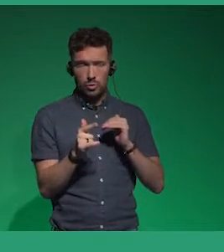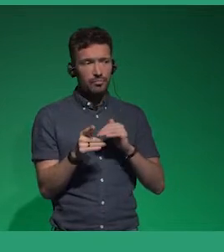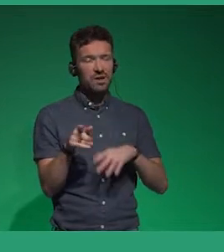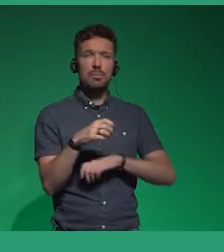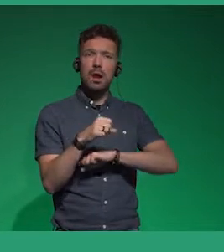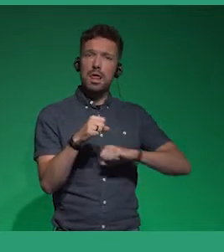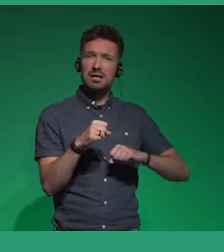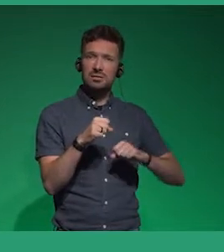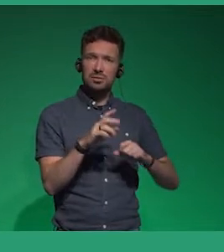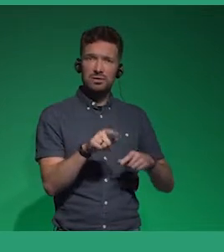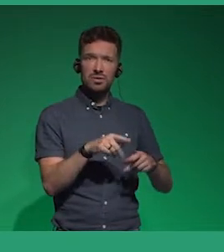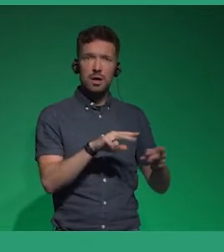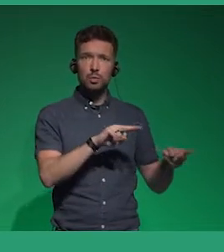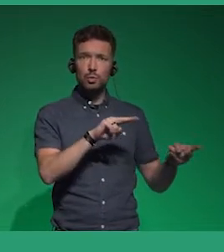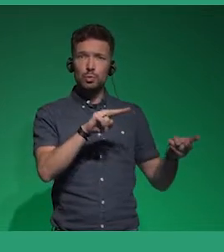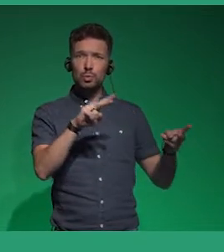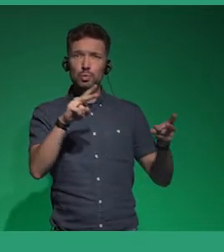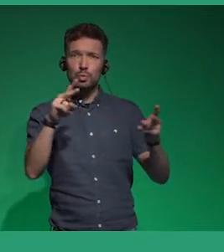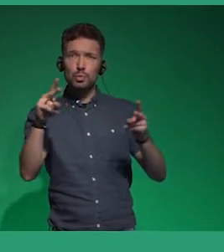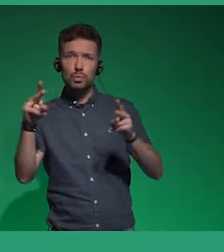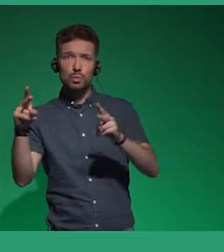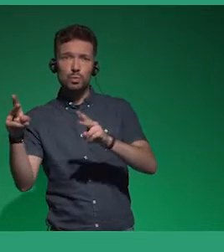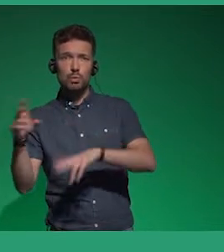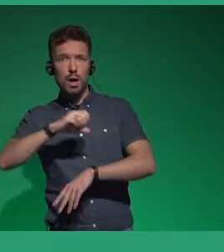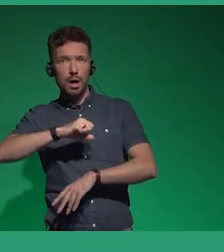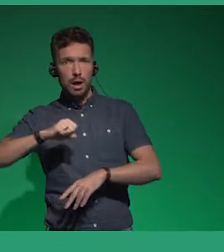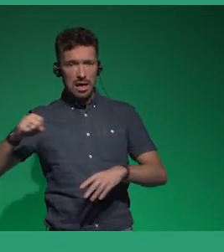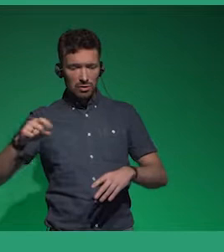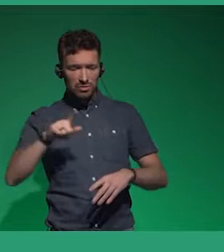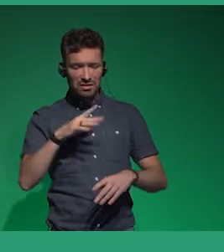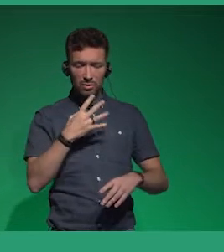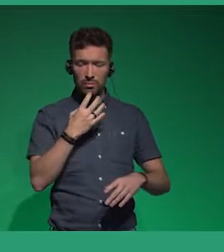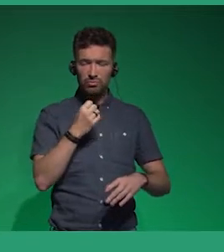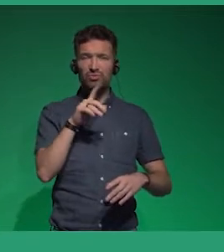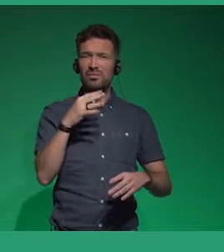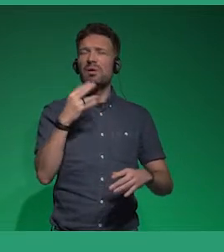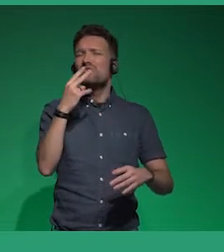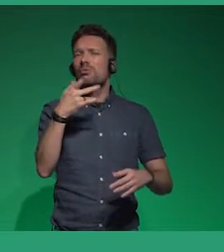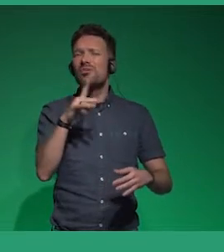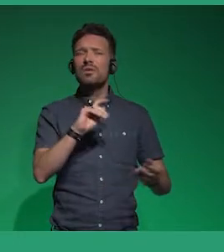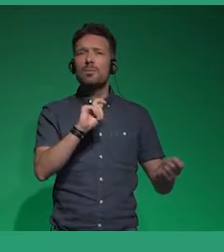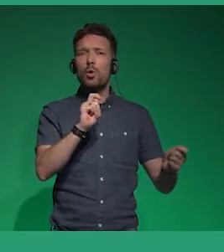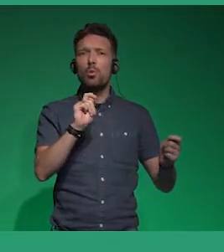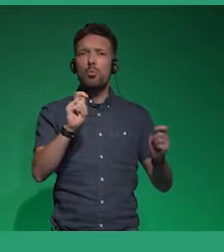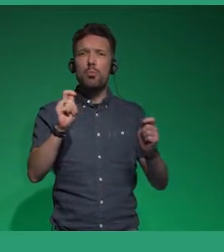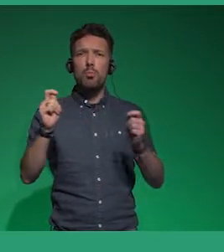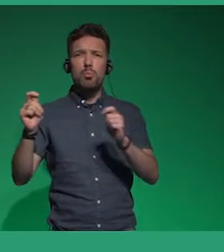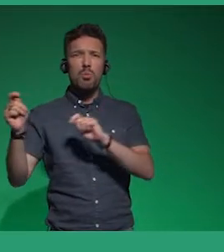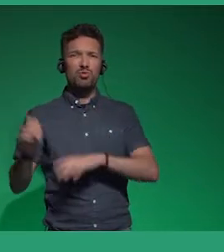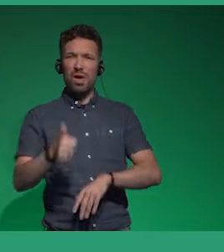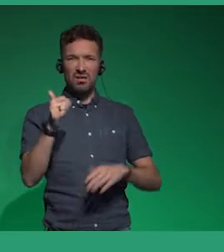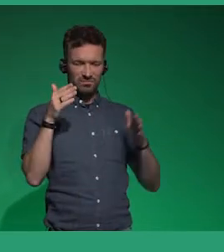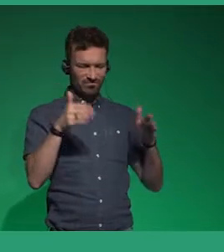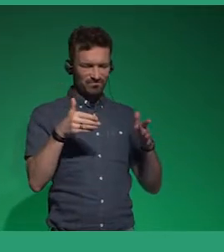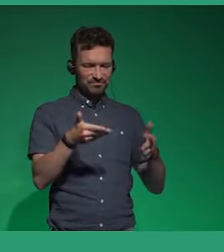native vegetation to the agroforest system, more traditional extensive system, to the intensively managed